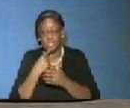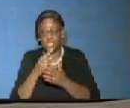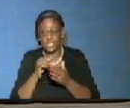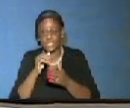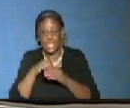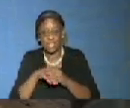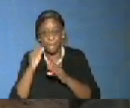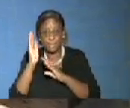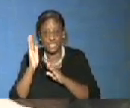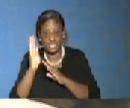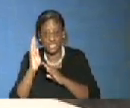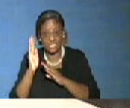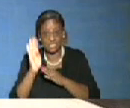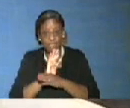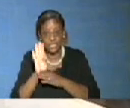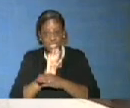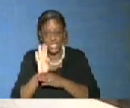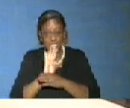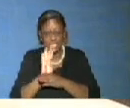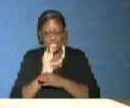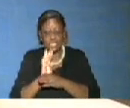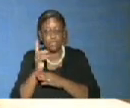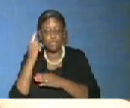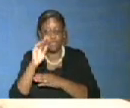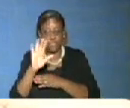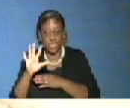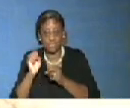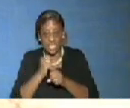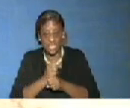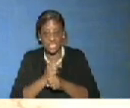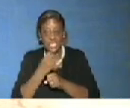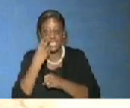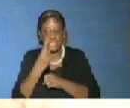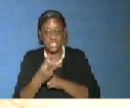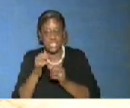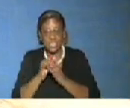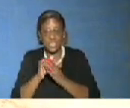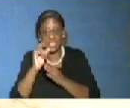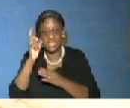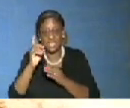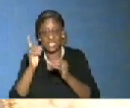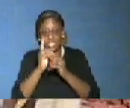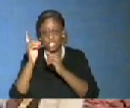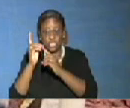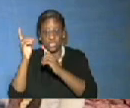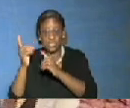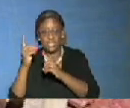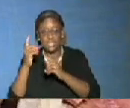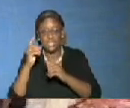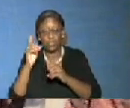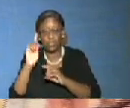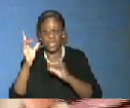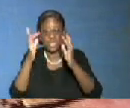years, Taylor's hope is simple, to see expanded docking facilities equipped with digitized services allowing greater